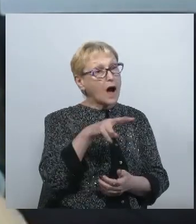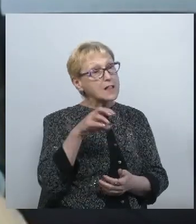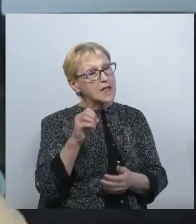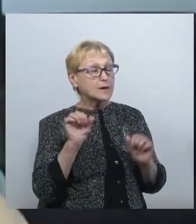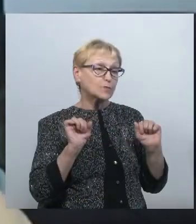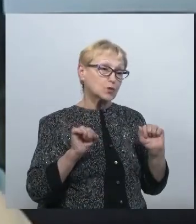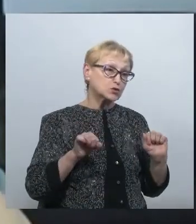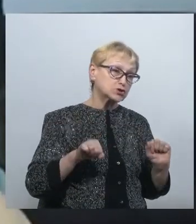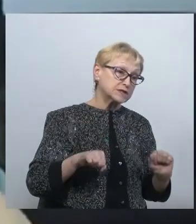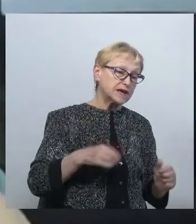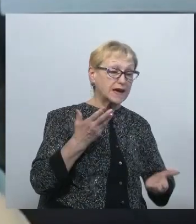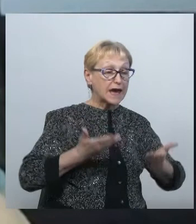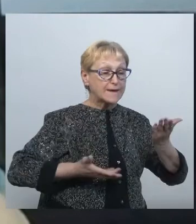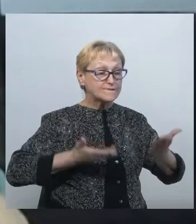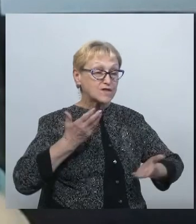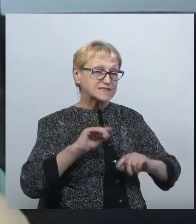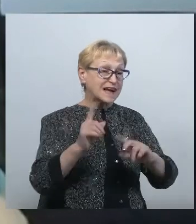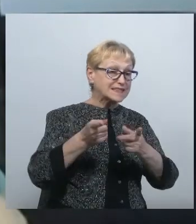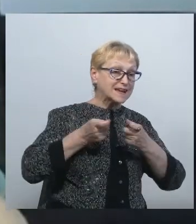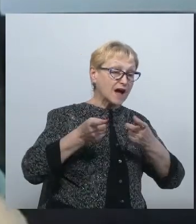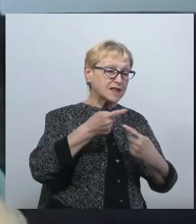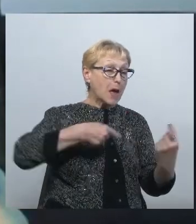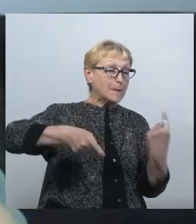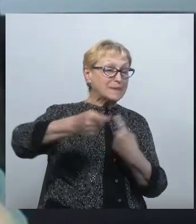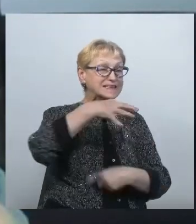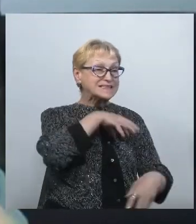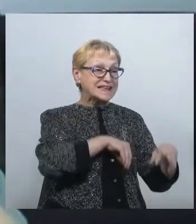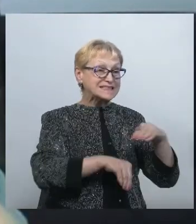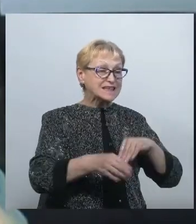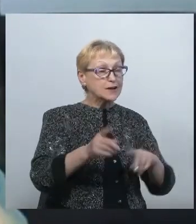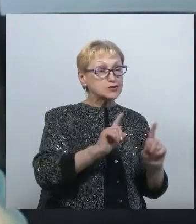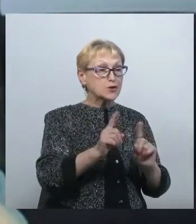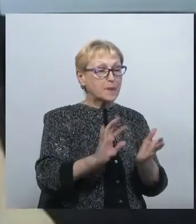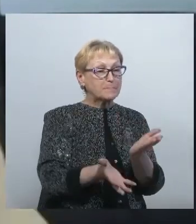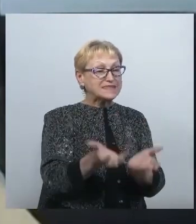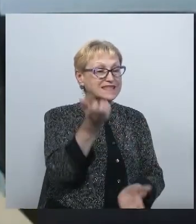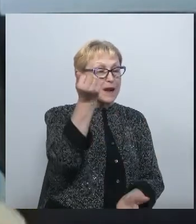but business can be encouraged to support